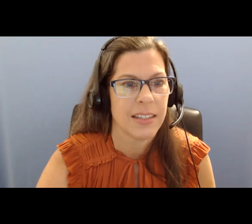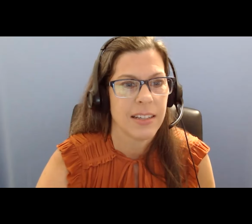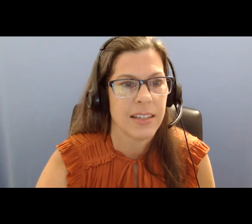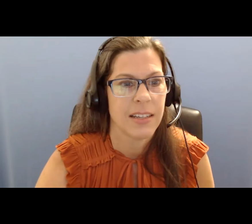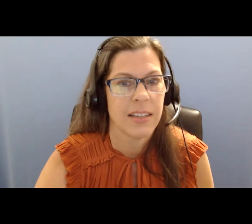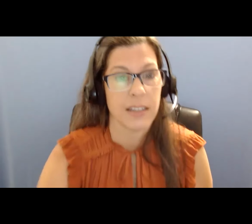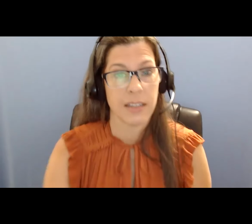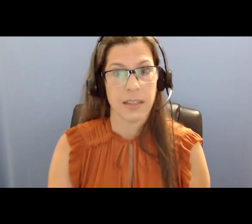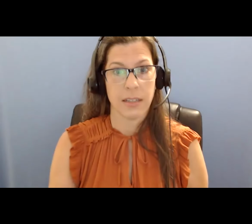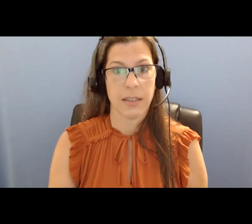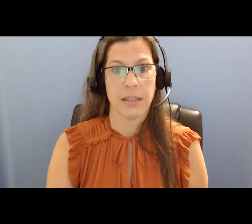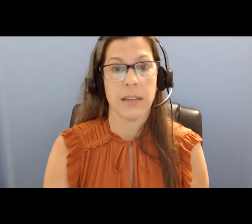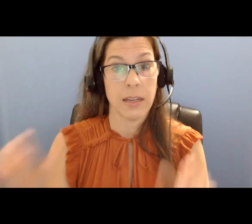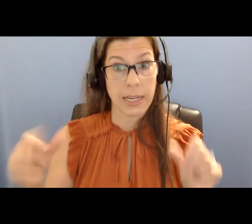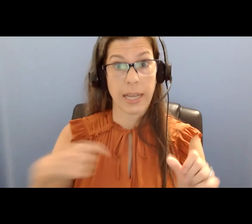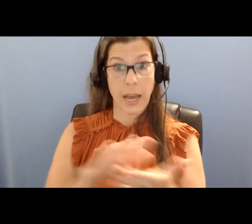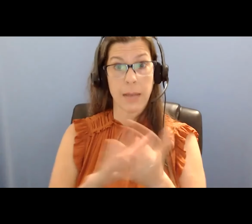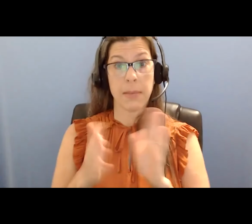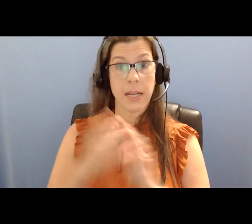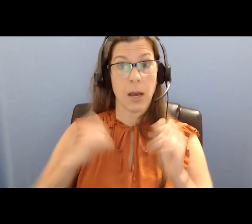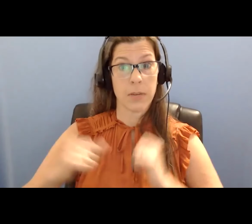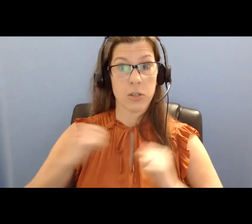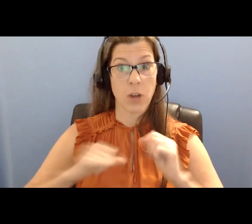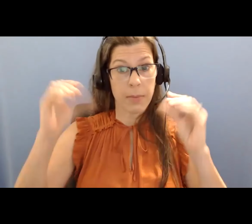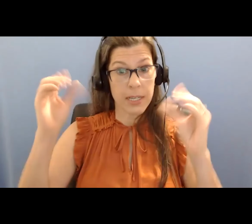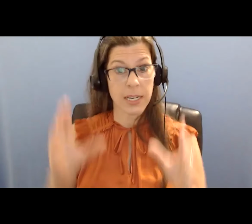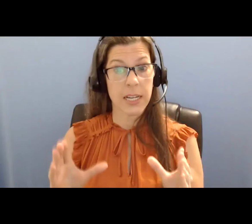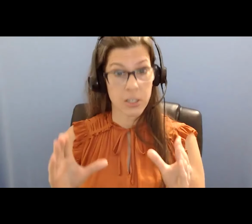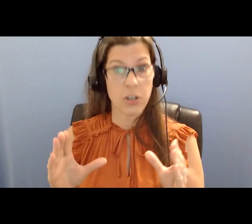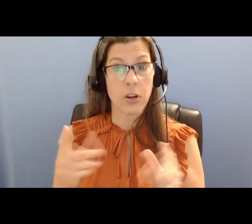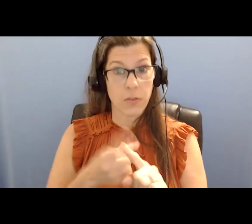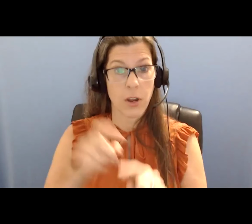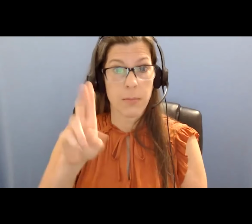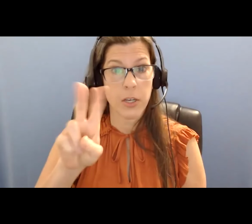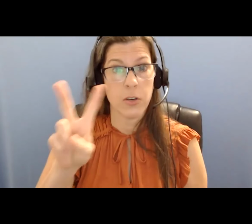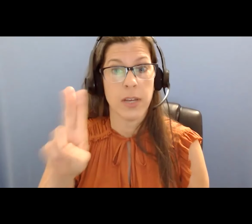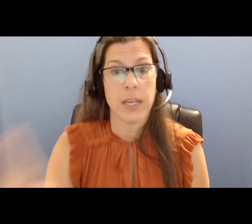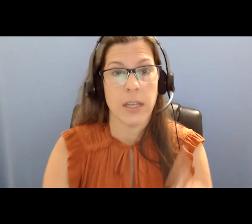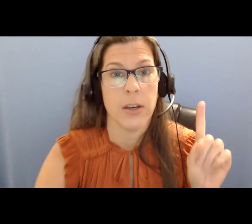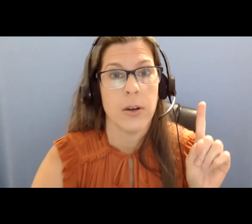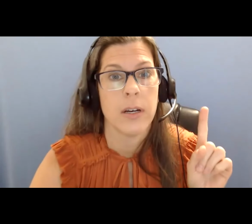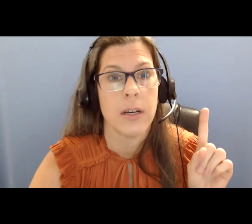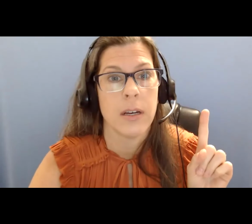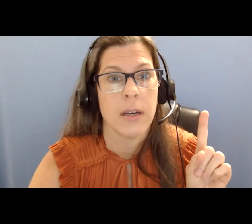Can I become a drama teacher for the deaf through UVU?